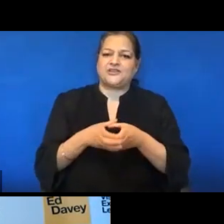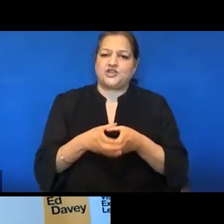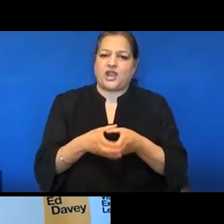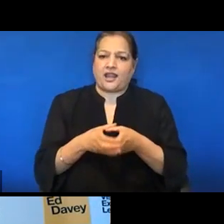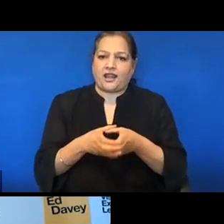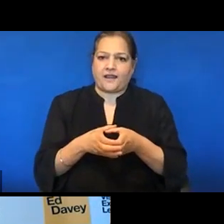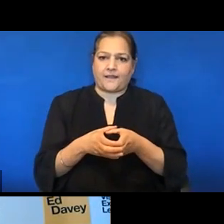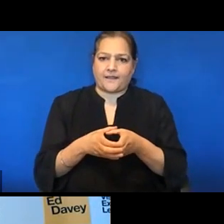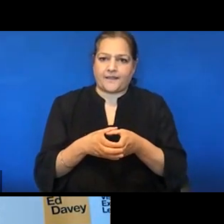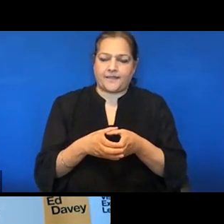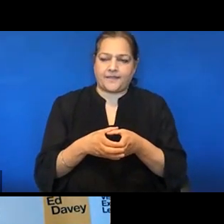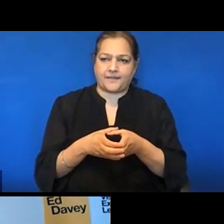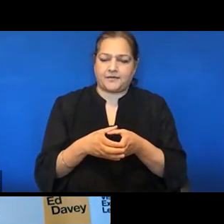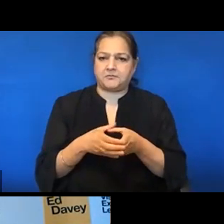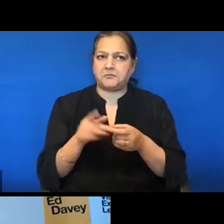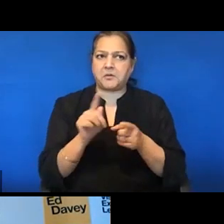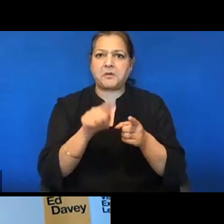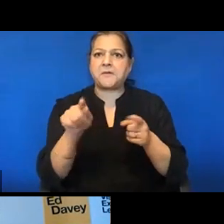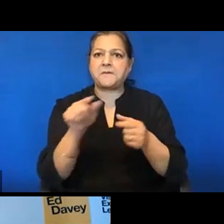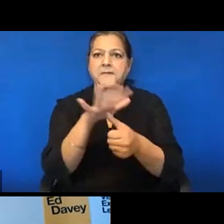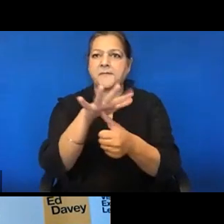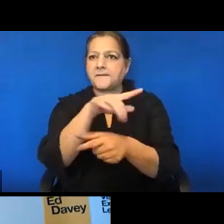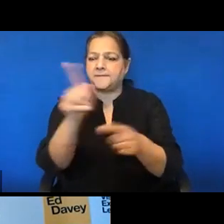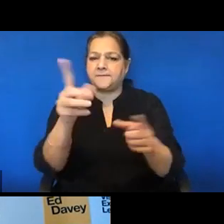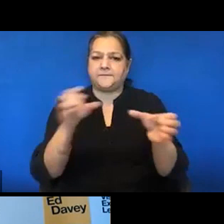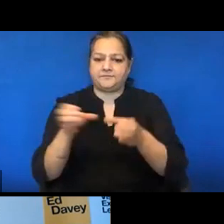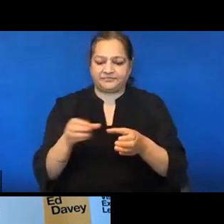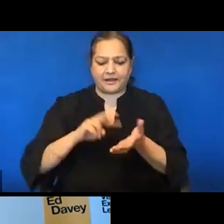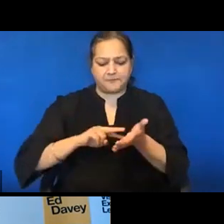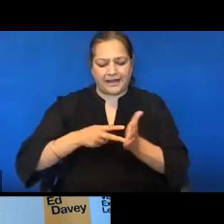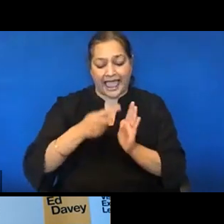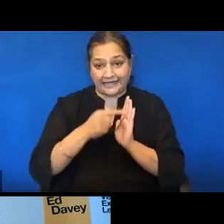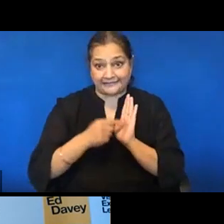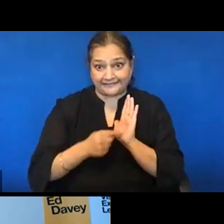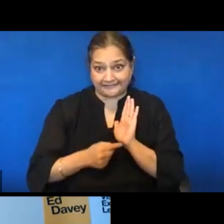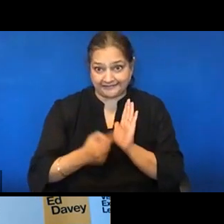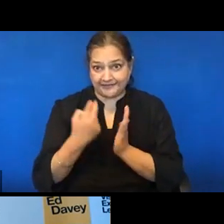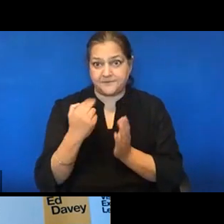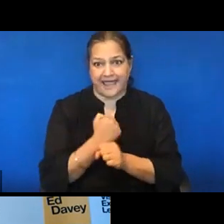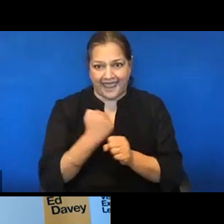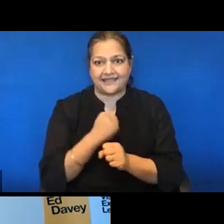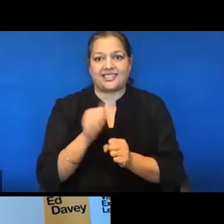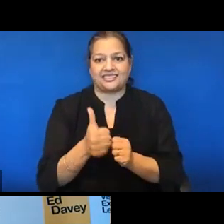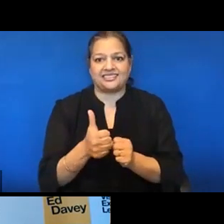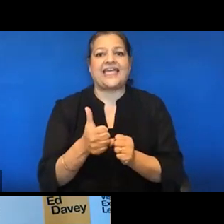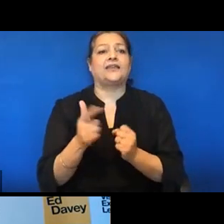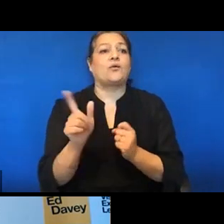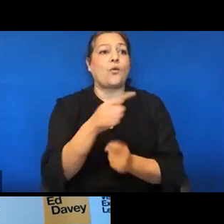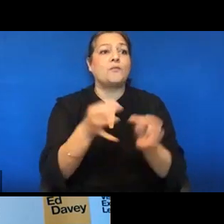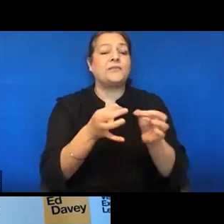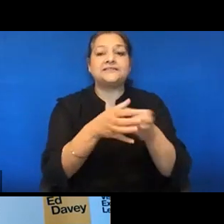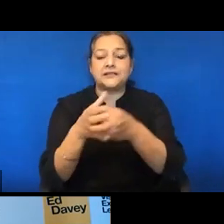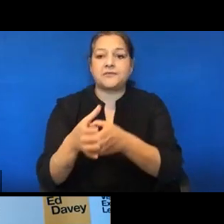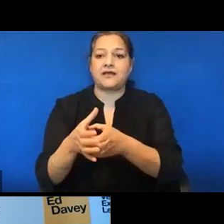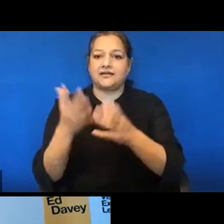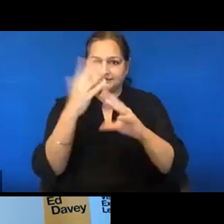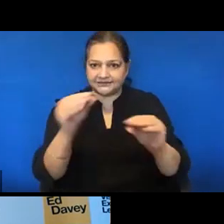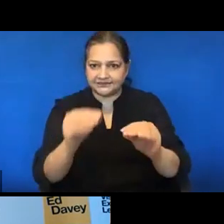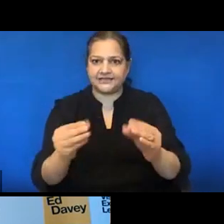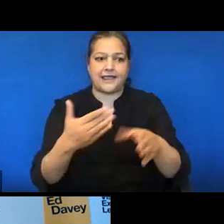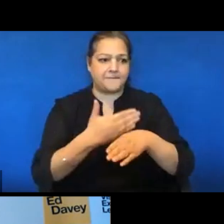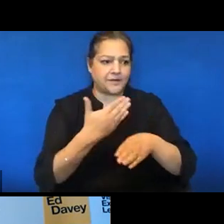come up with what this plan is going to look like. And then we need to start to sell it to every political party, to every parent, to every employer across